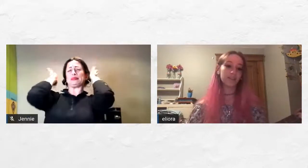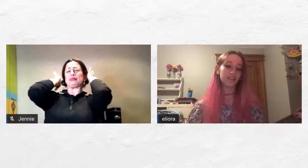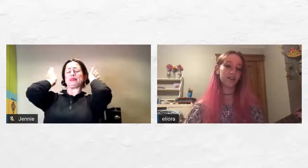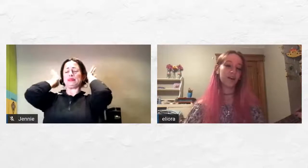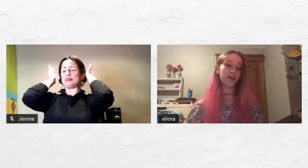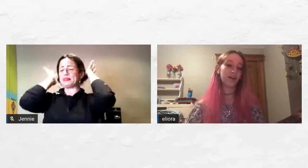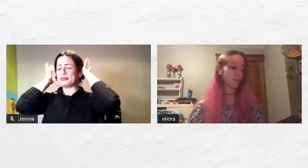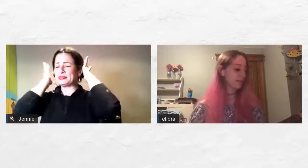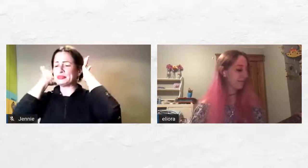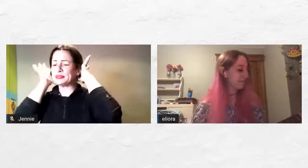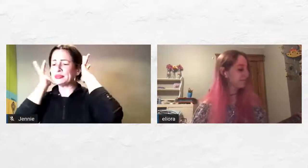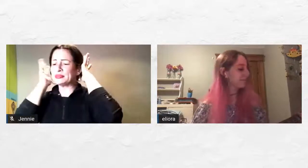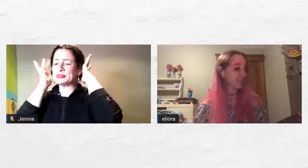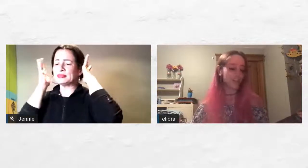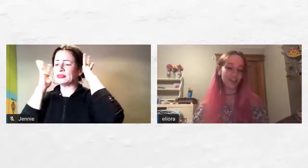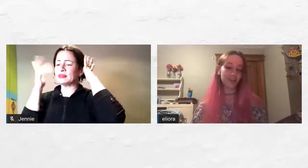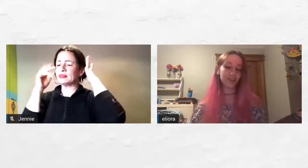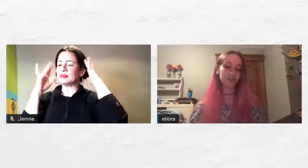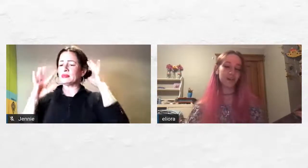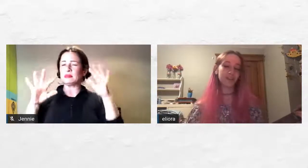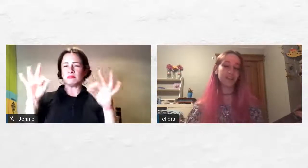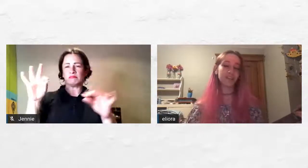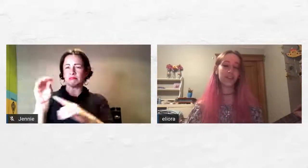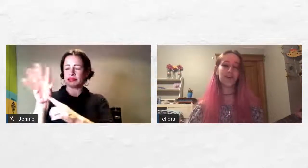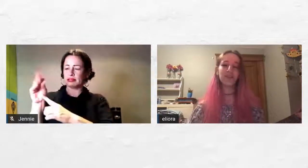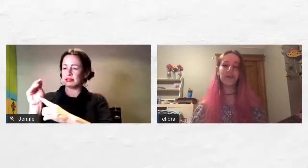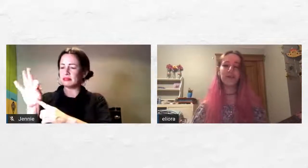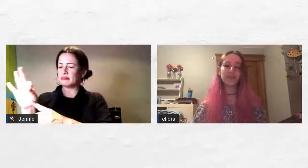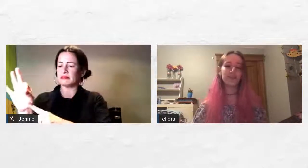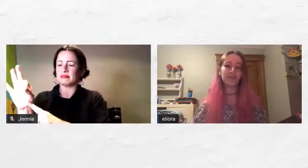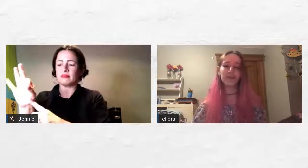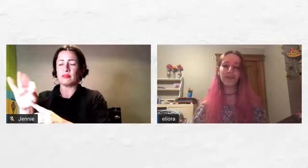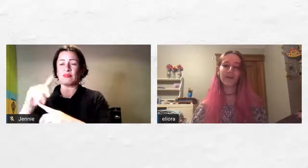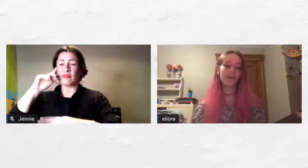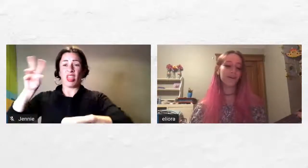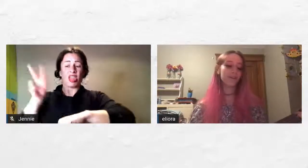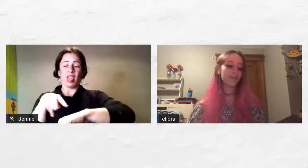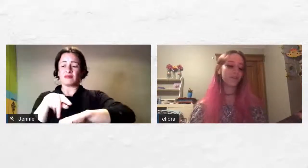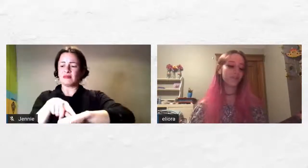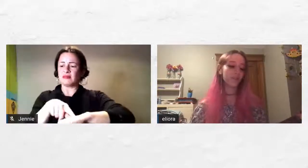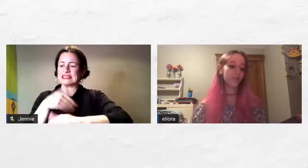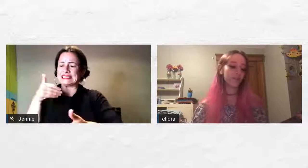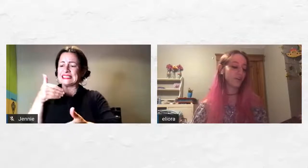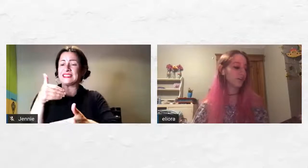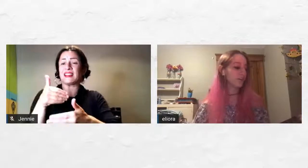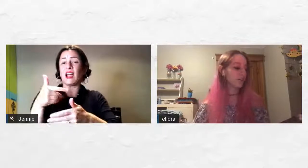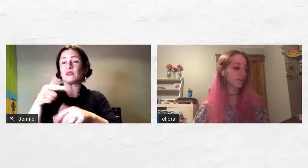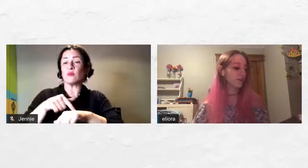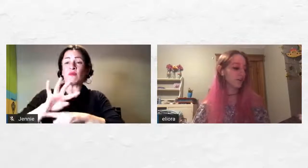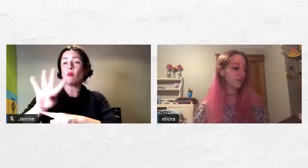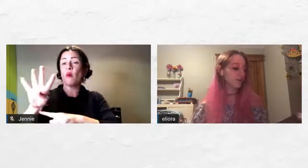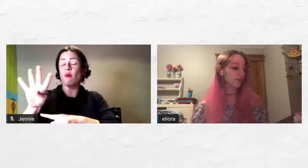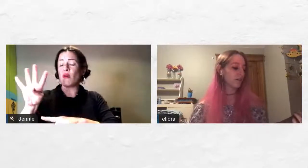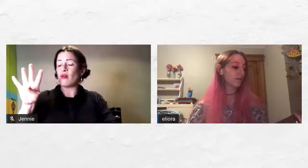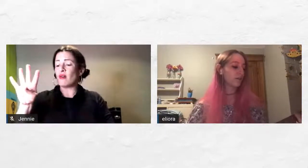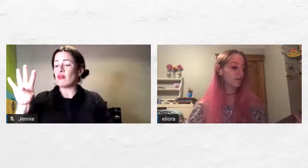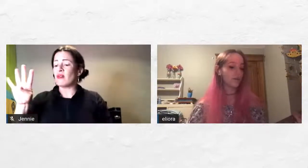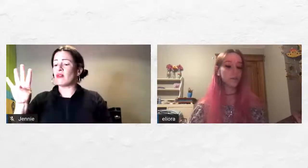Got the shot. Check your watch, it's almost 3:45.